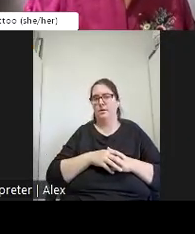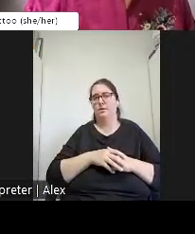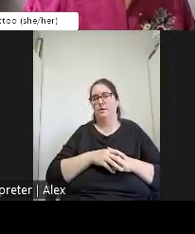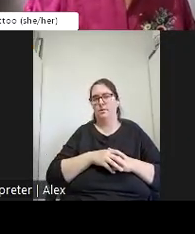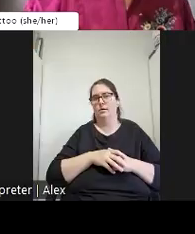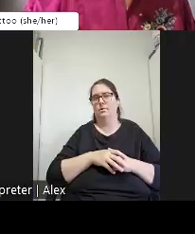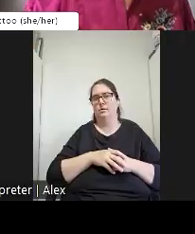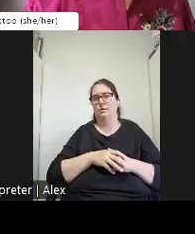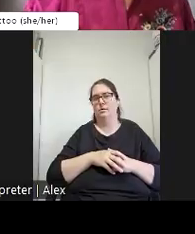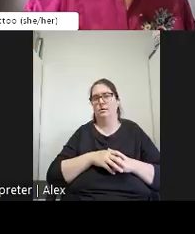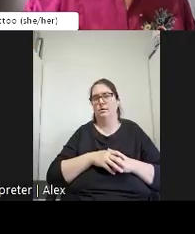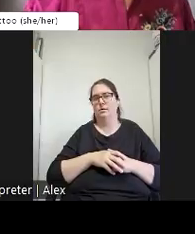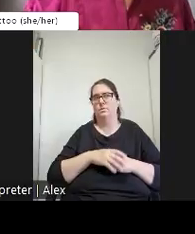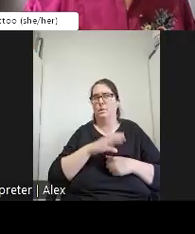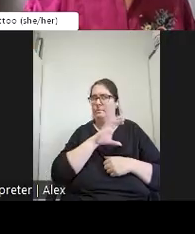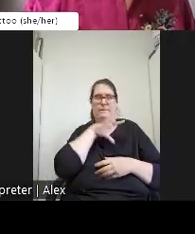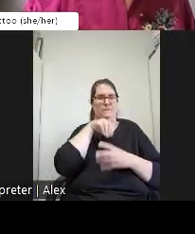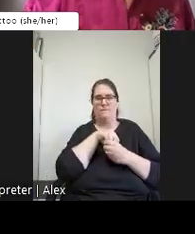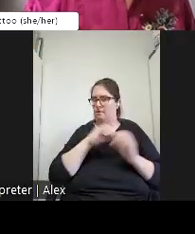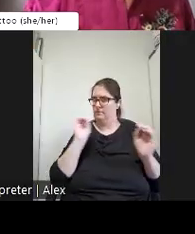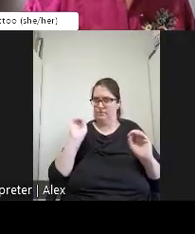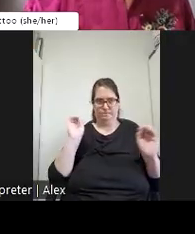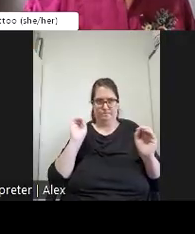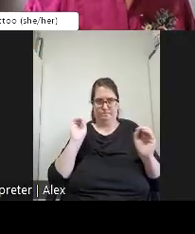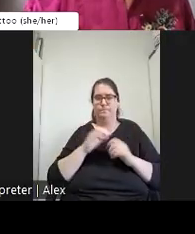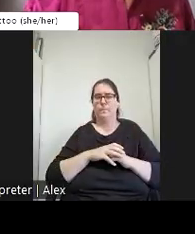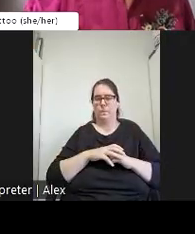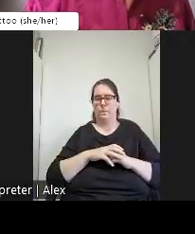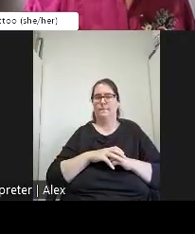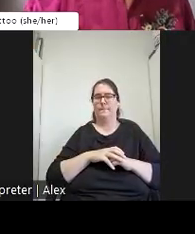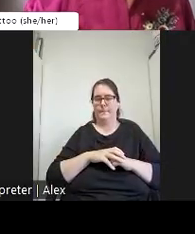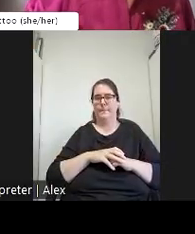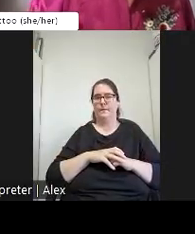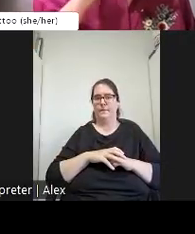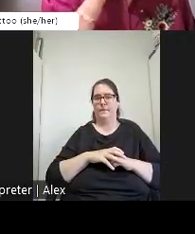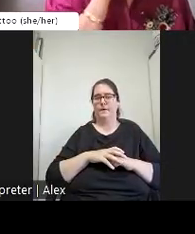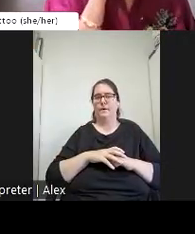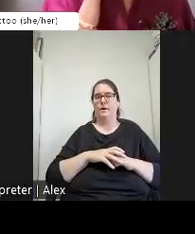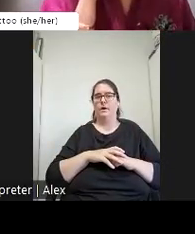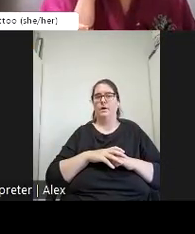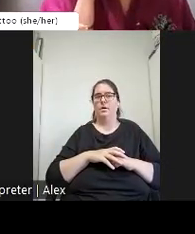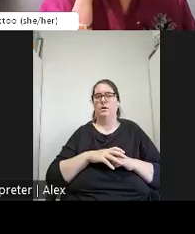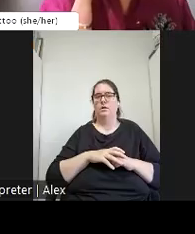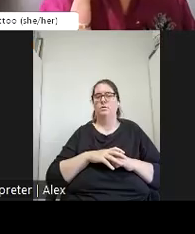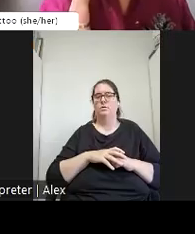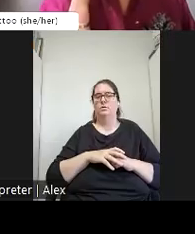So there has been no police involvement so far. Um, but in some